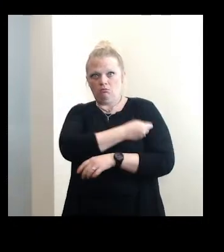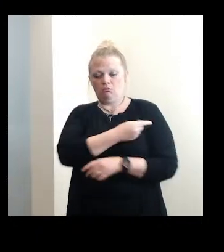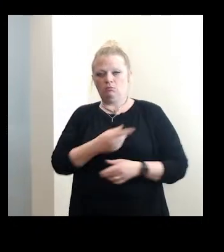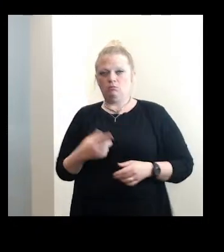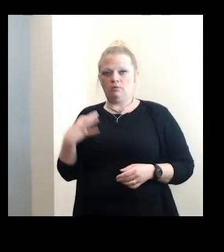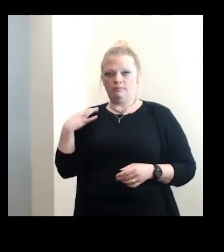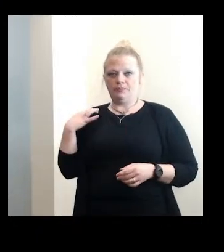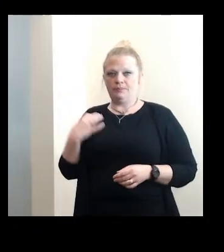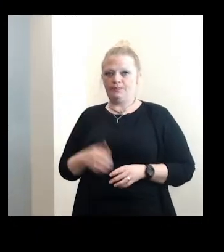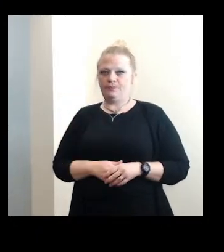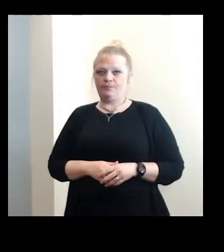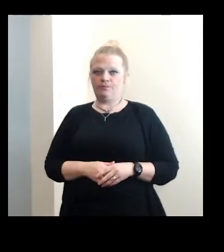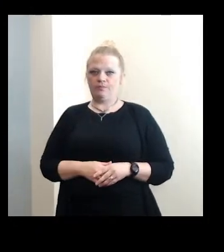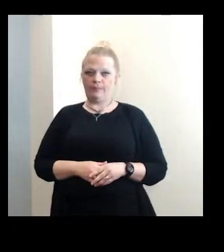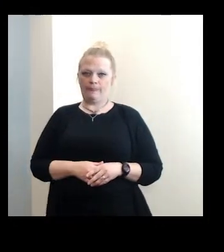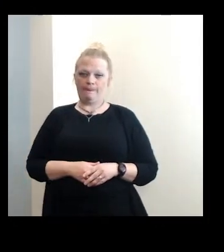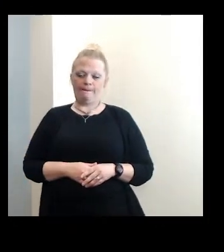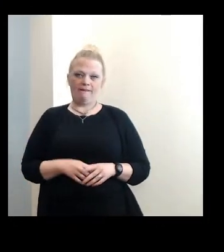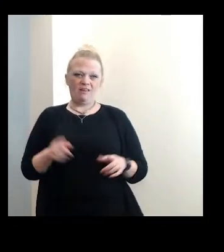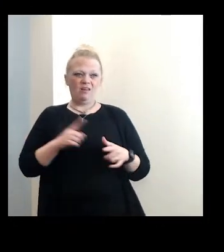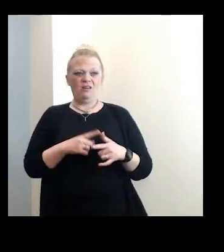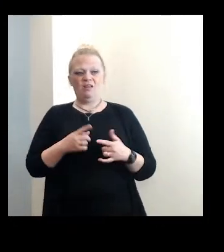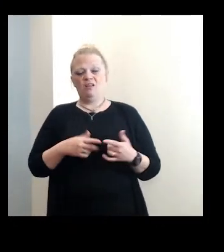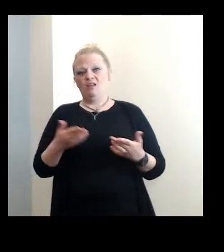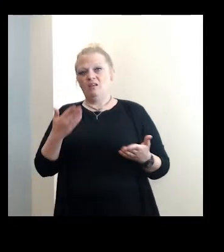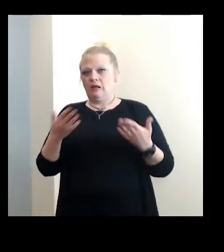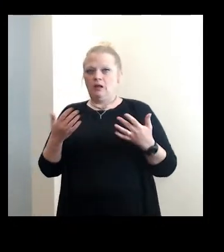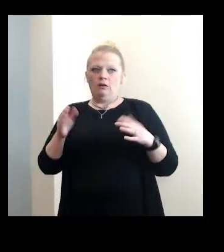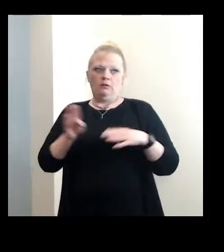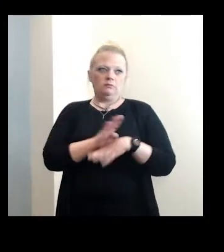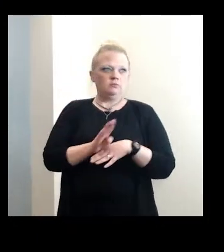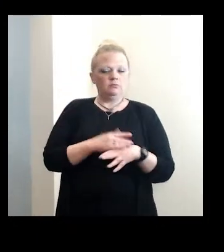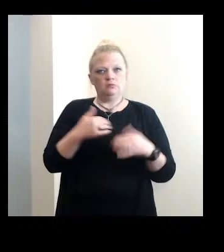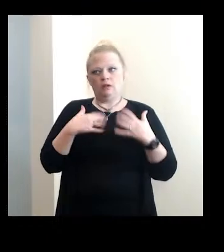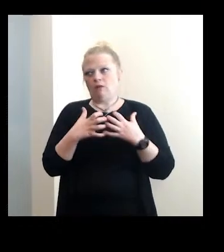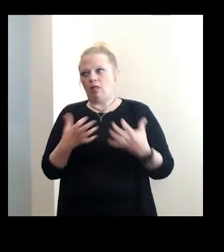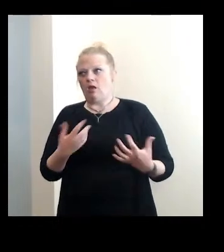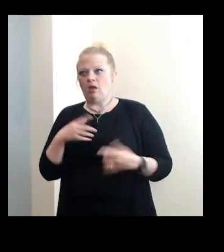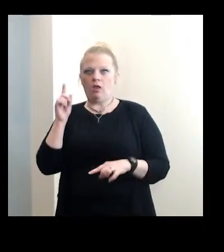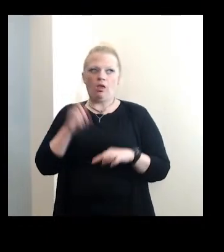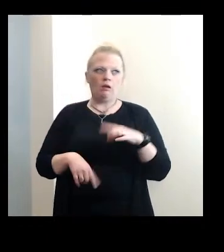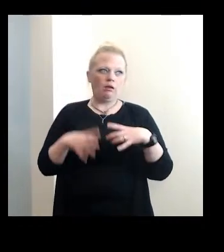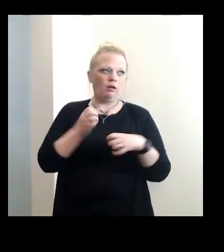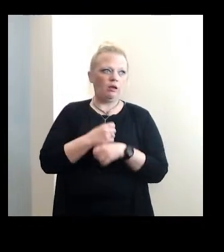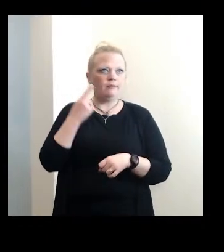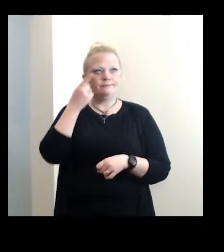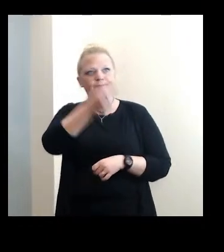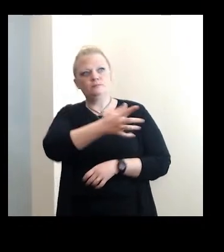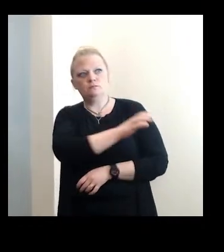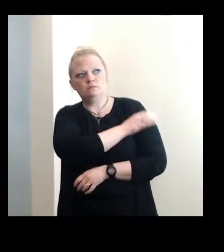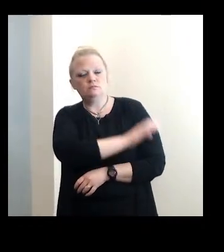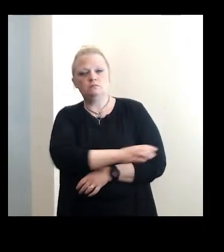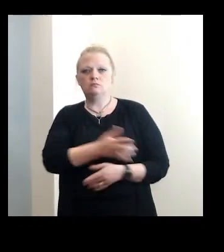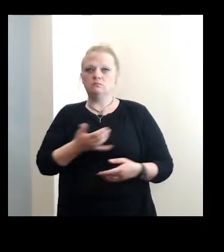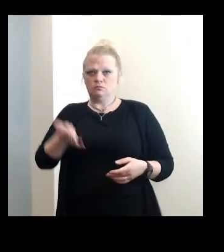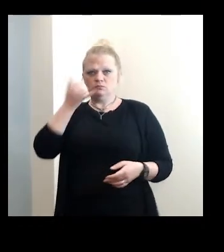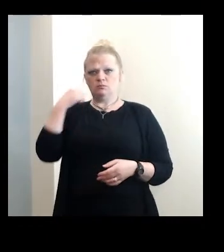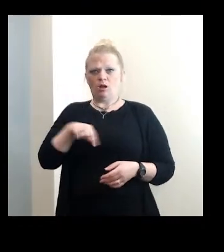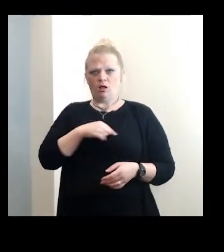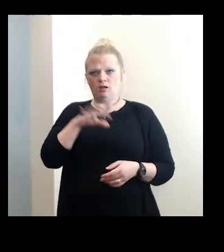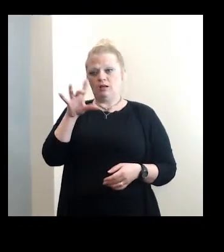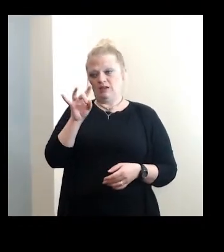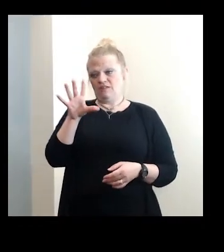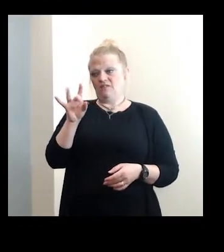if it's maybe a little bit too much of a hassle, you have a lot going on, it's hard for you to get a vaccine clinic, just give us a call